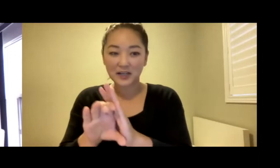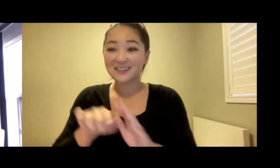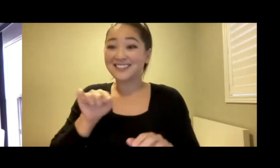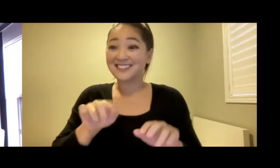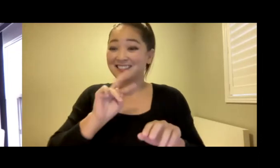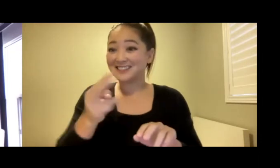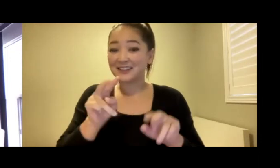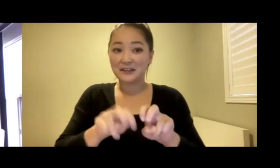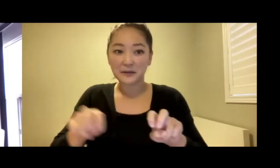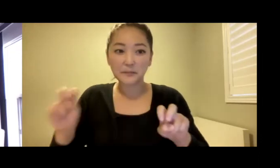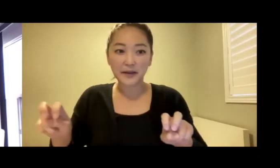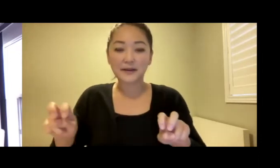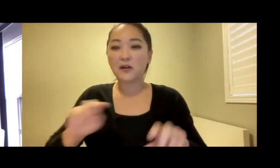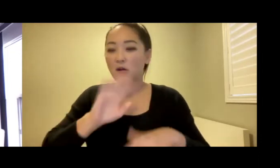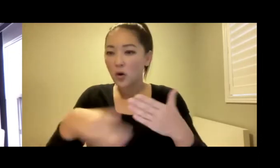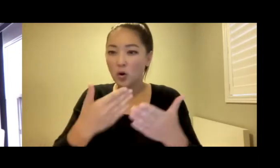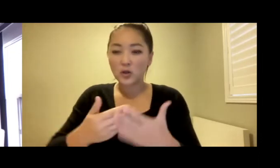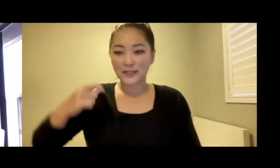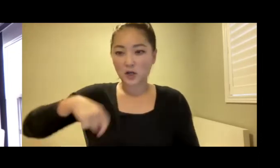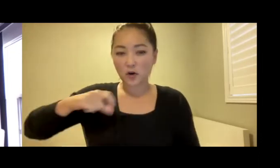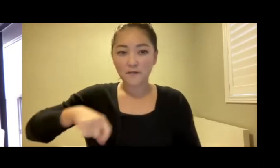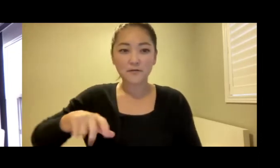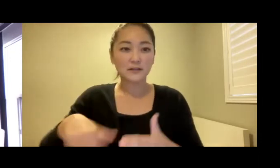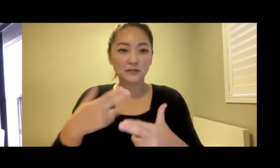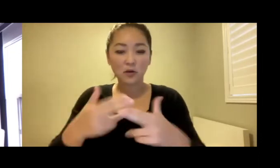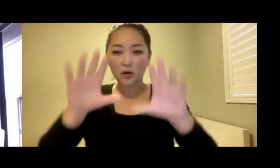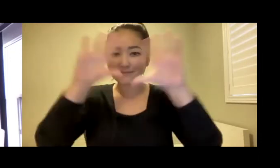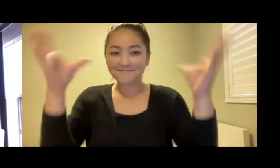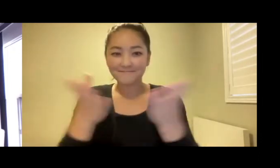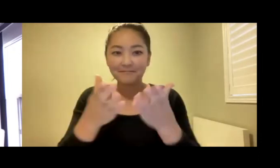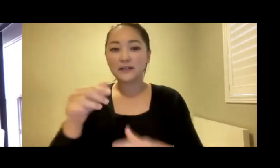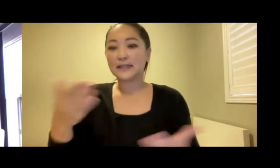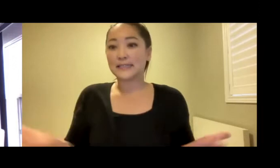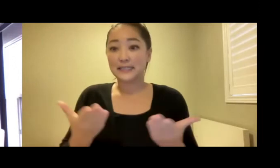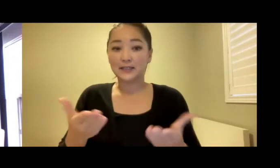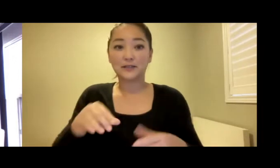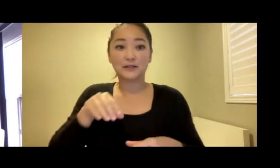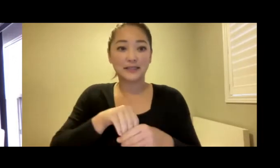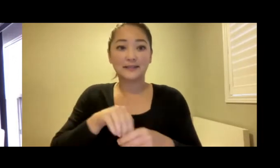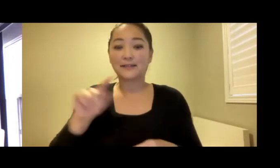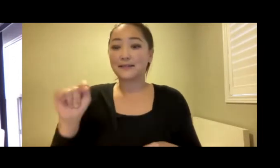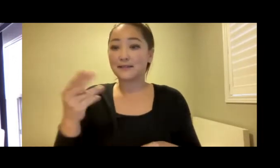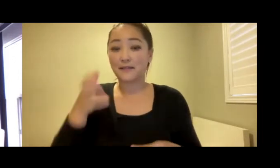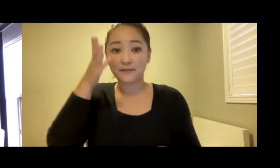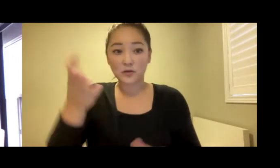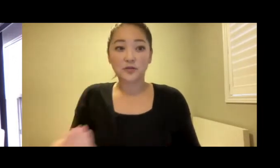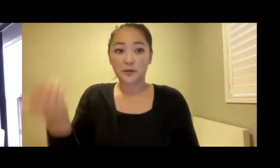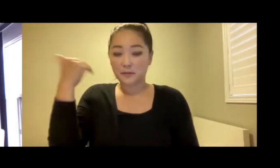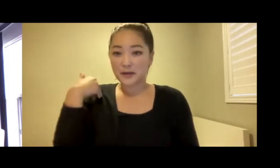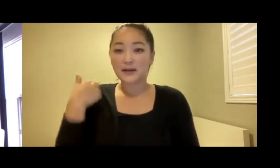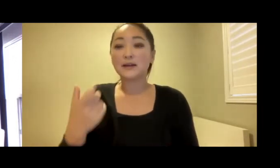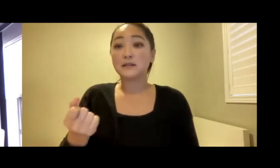Future Past. I'd like to begin by acknowledging that Real Asians offices and main activities are located on the